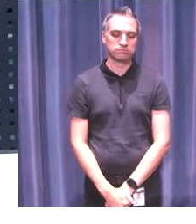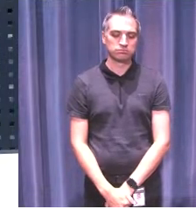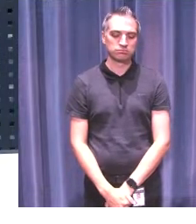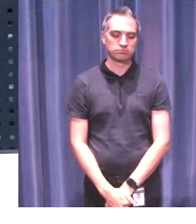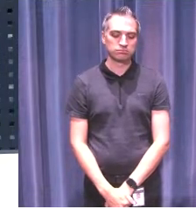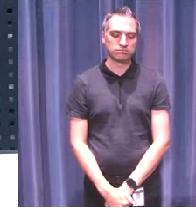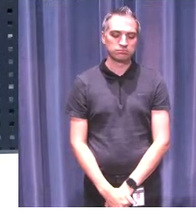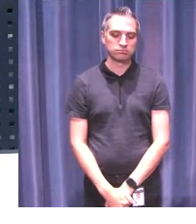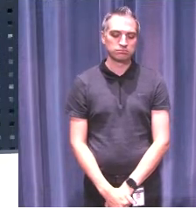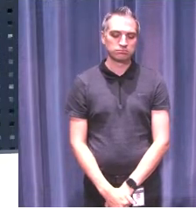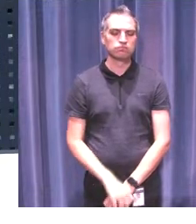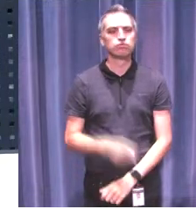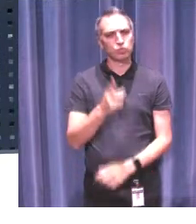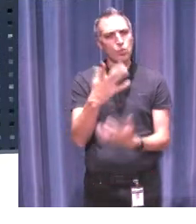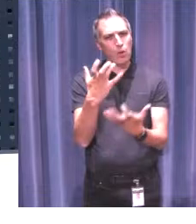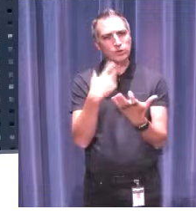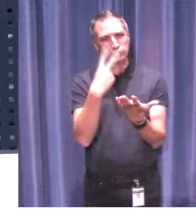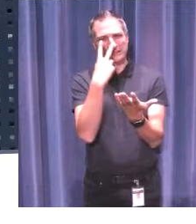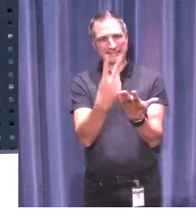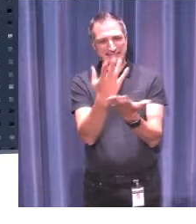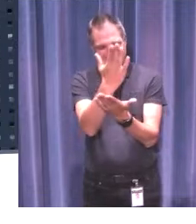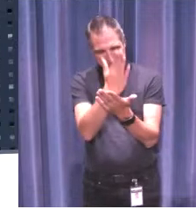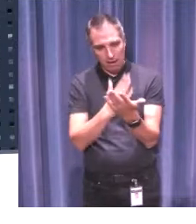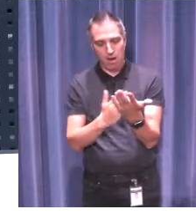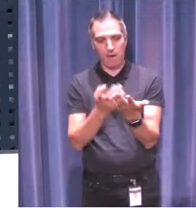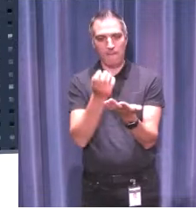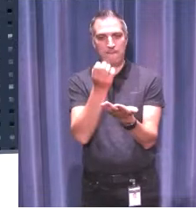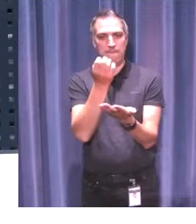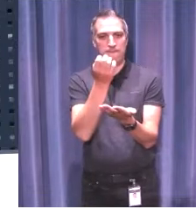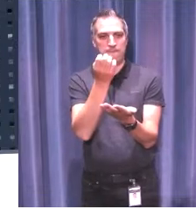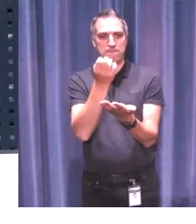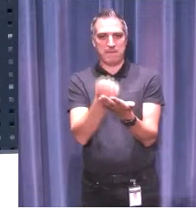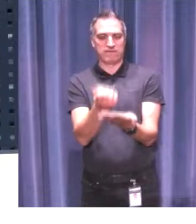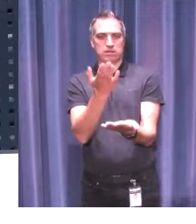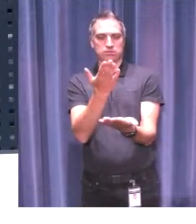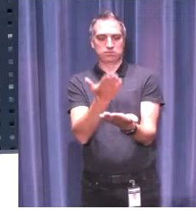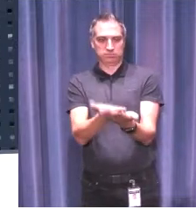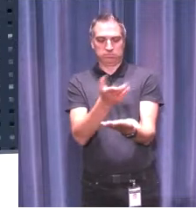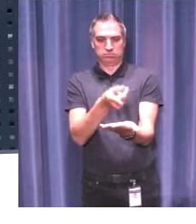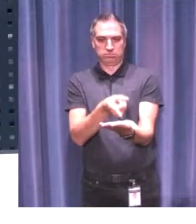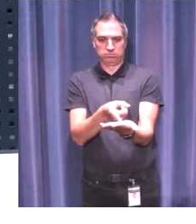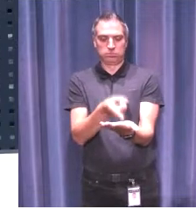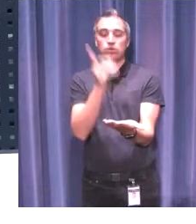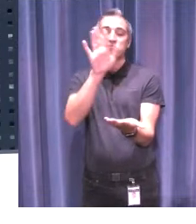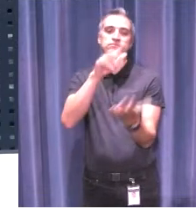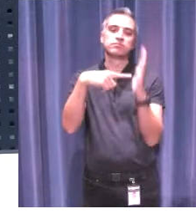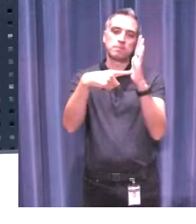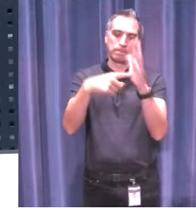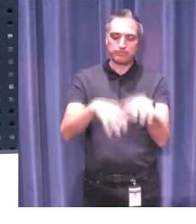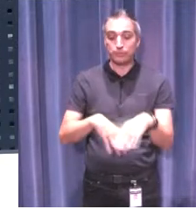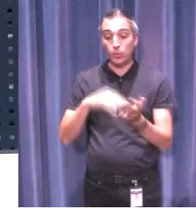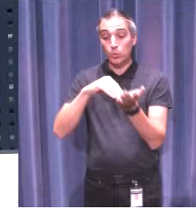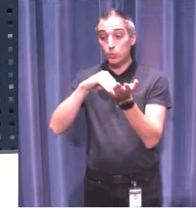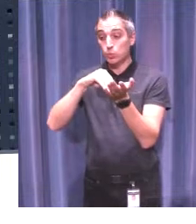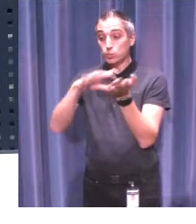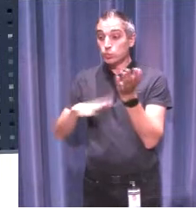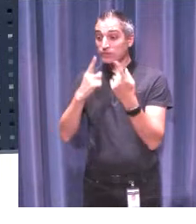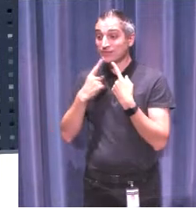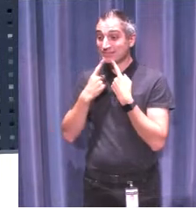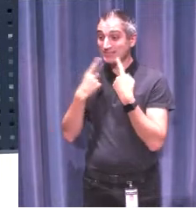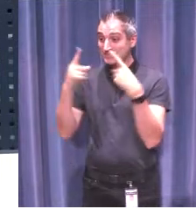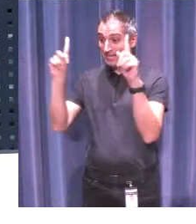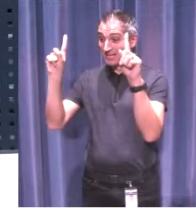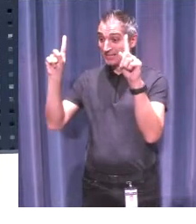some evidence of that, like in student success, that